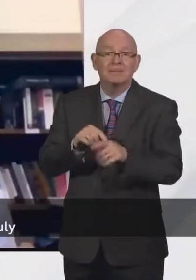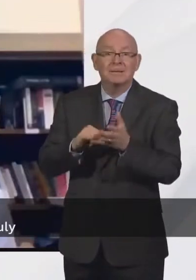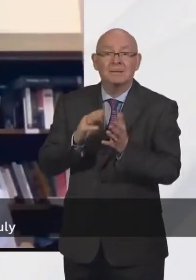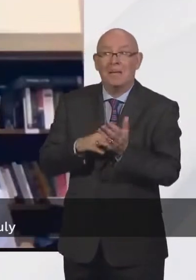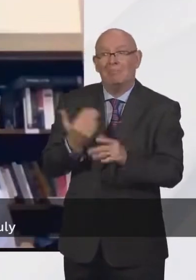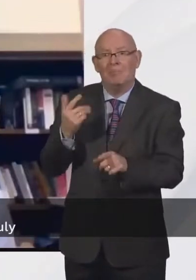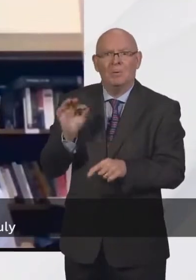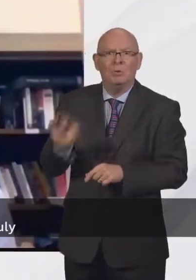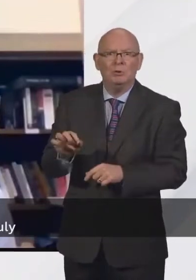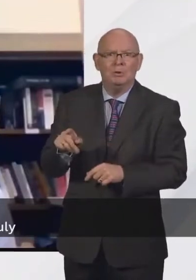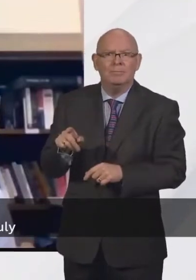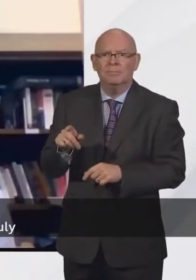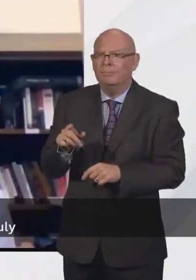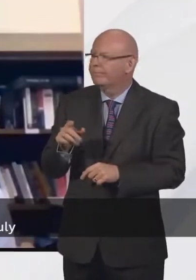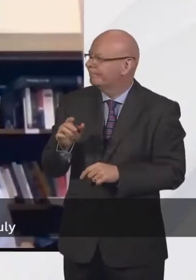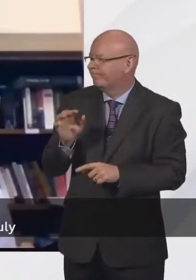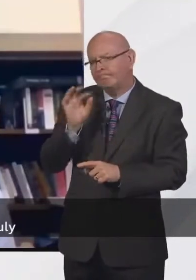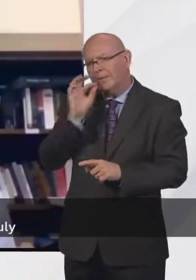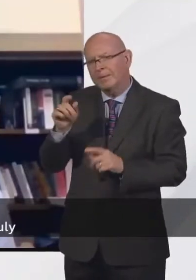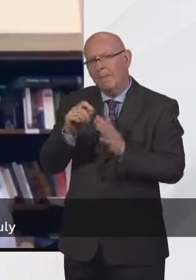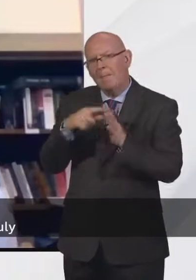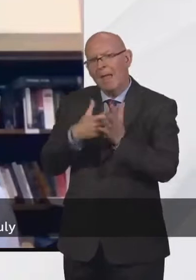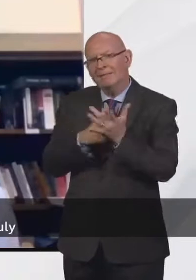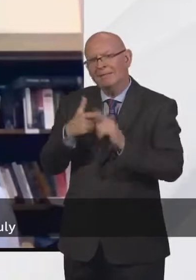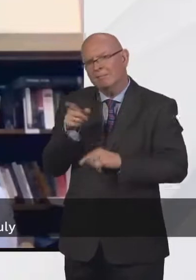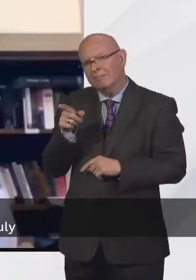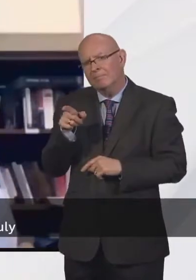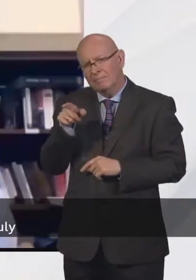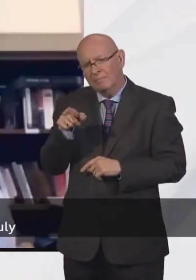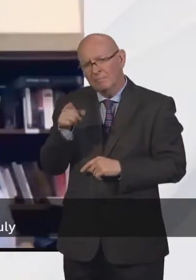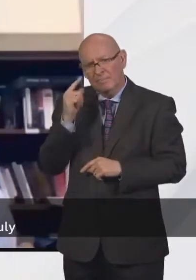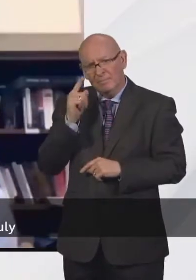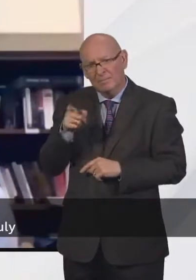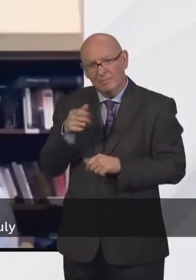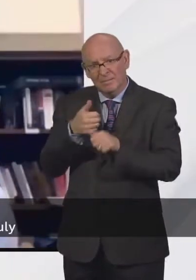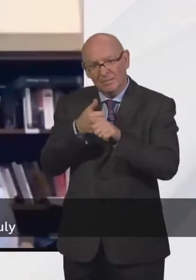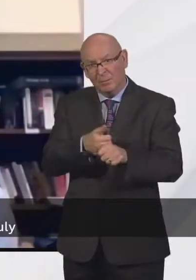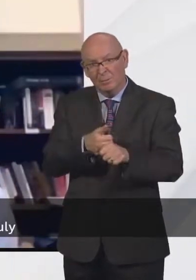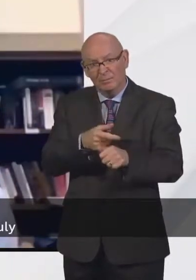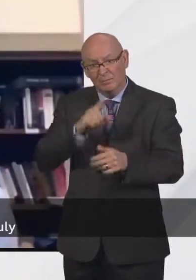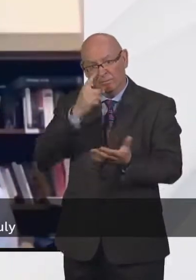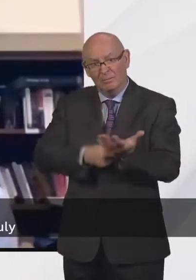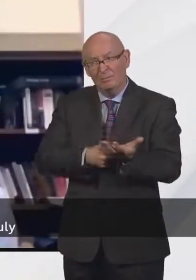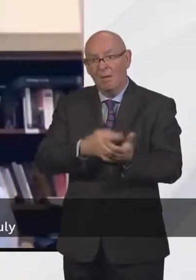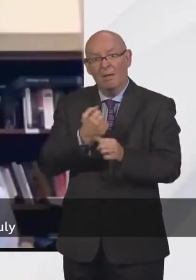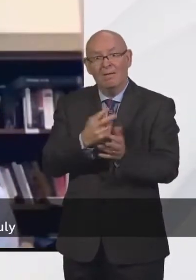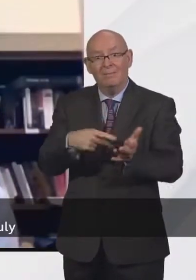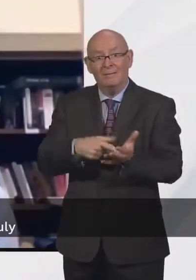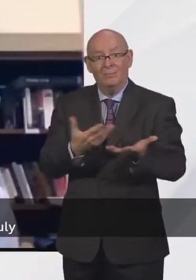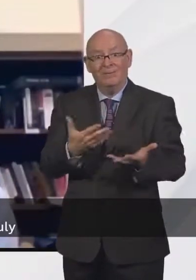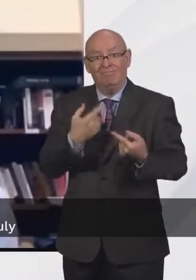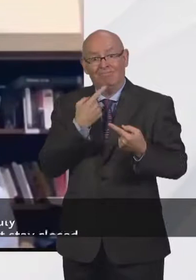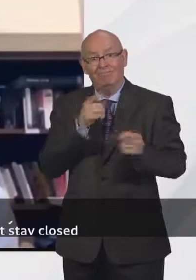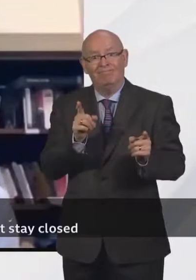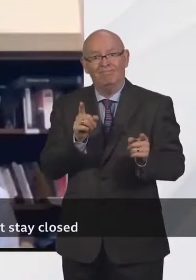4th, including the 2-metre rule? And to you, Prime Minister, I was speaking to a Conservative MP today who said Britain